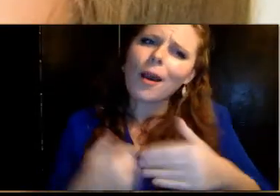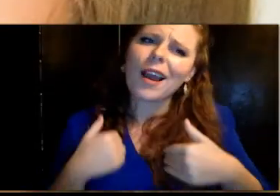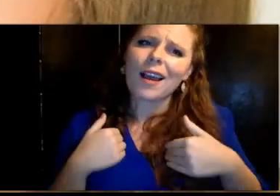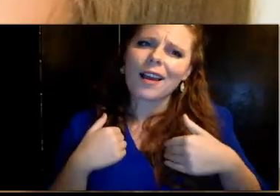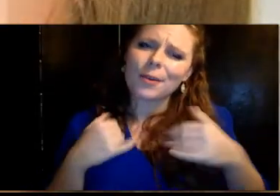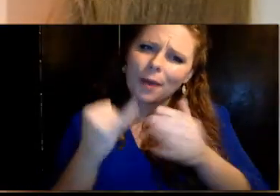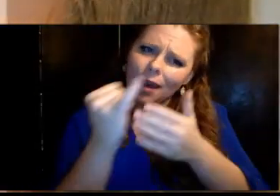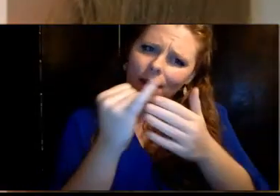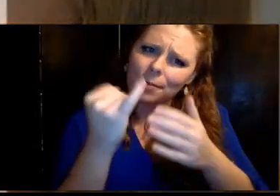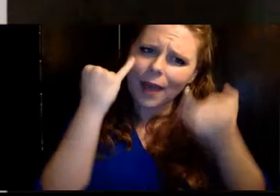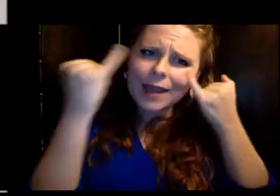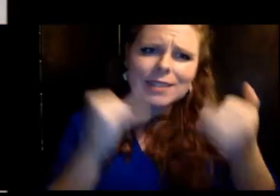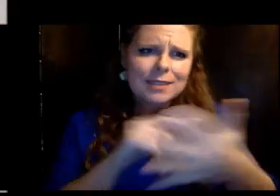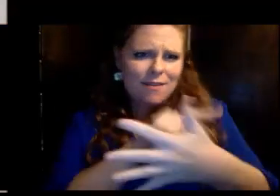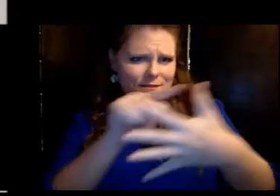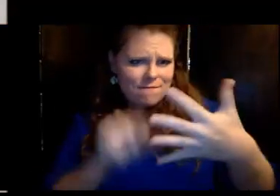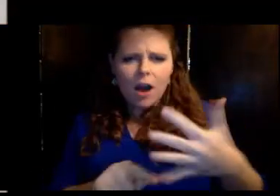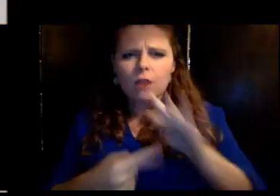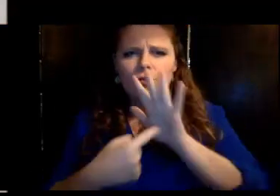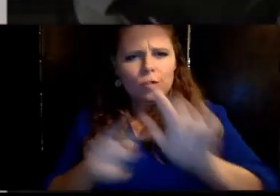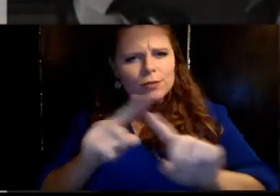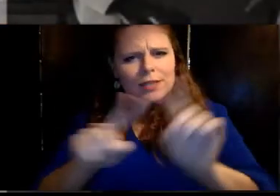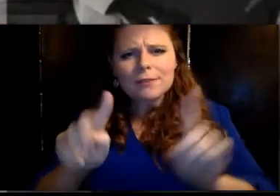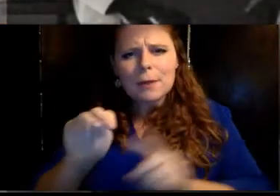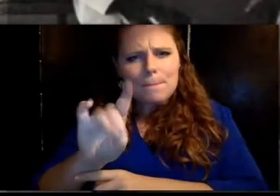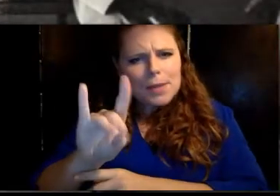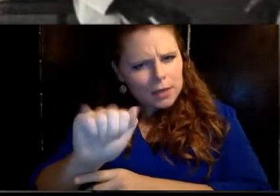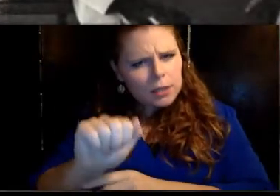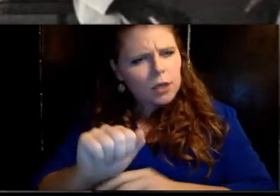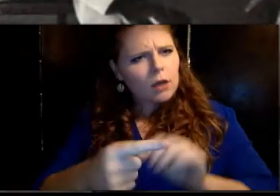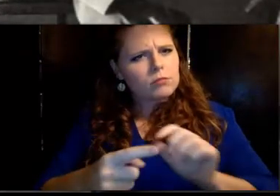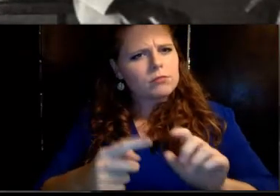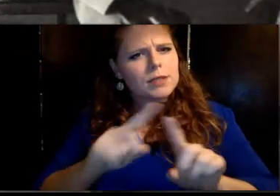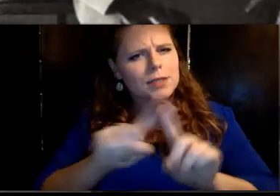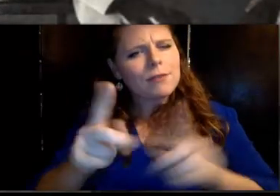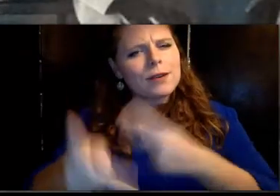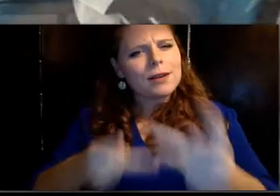5 artists all use different media to explore what is possible using still life in art.